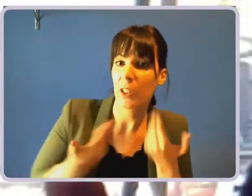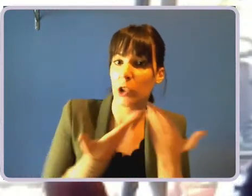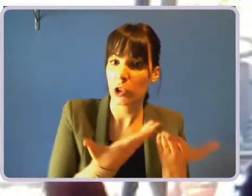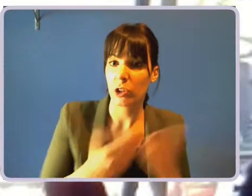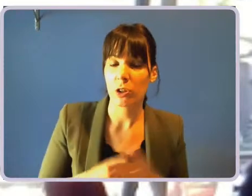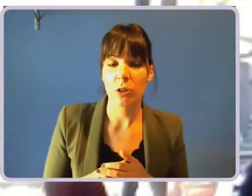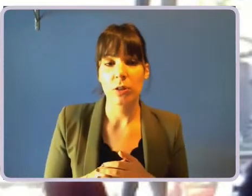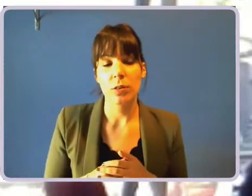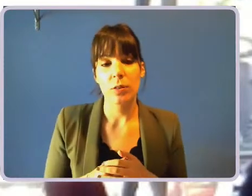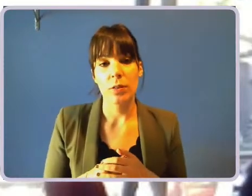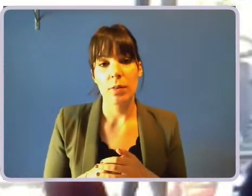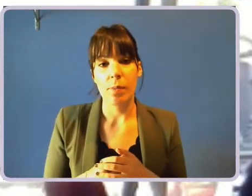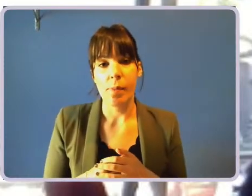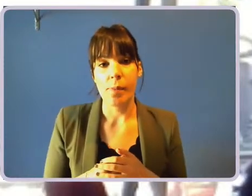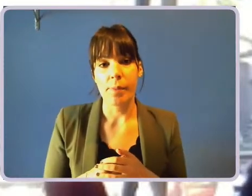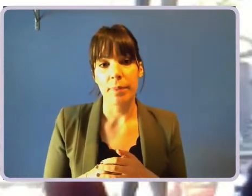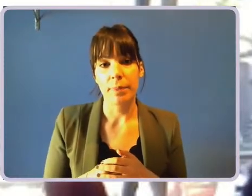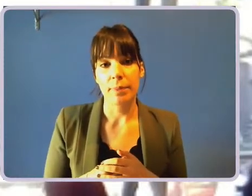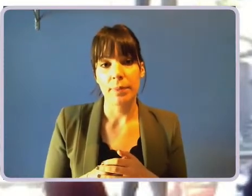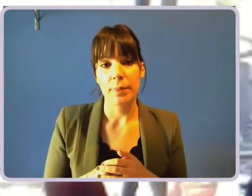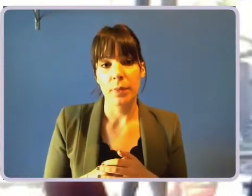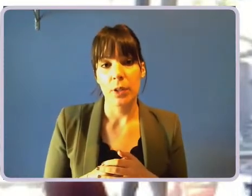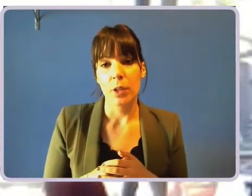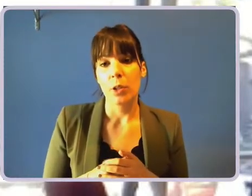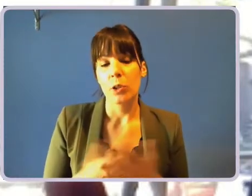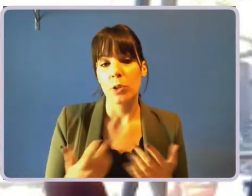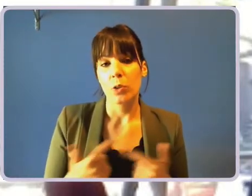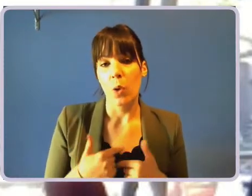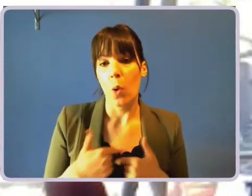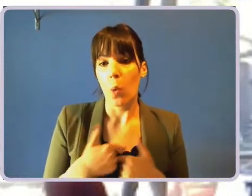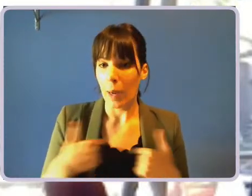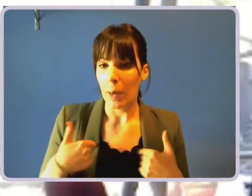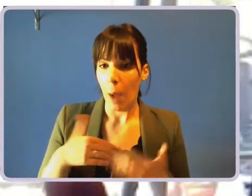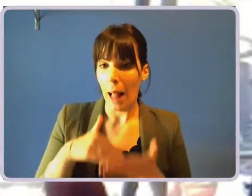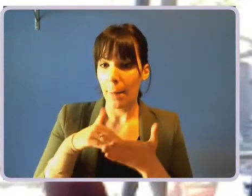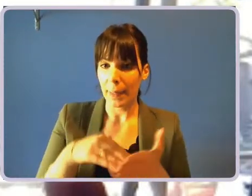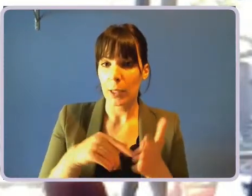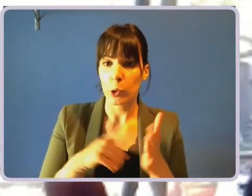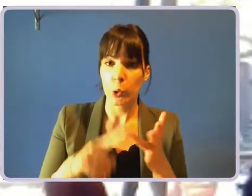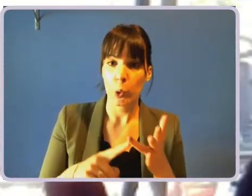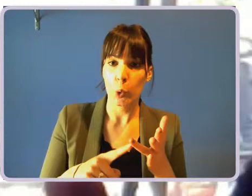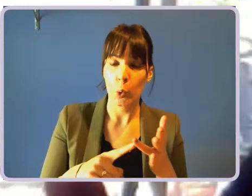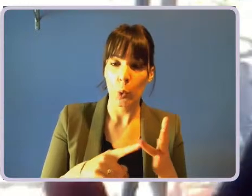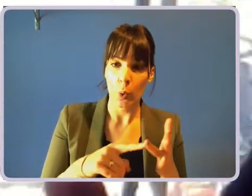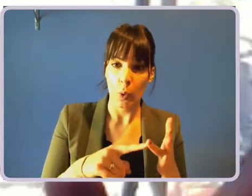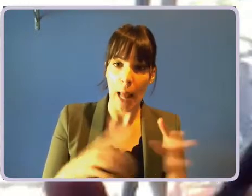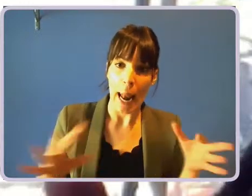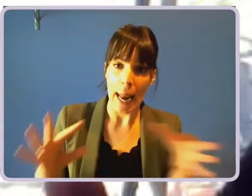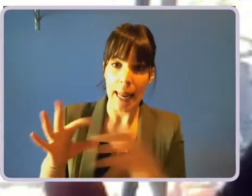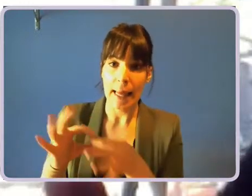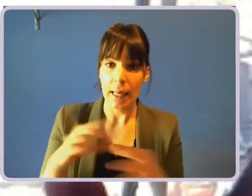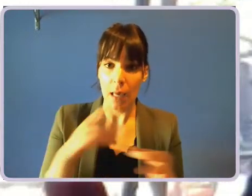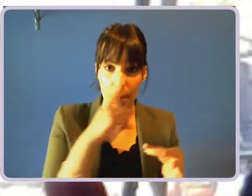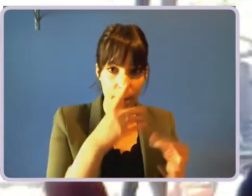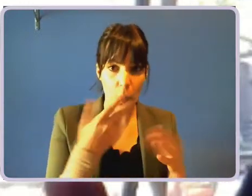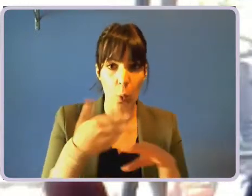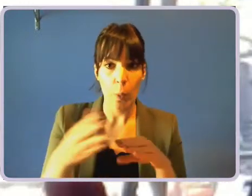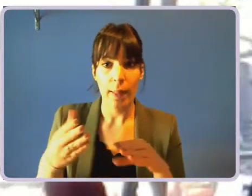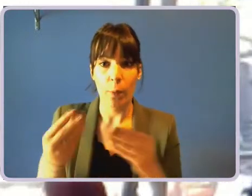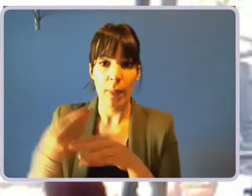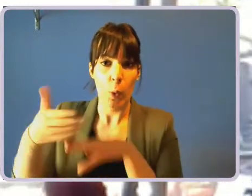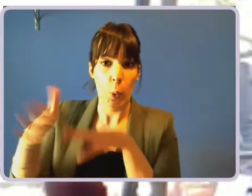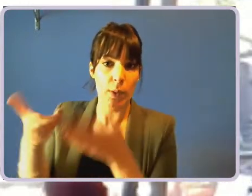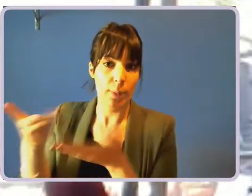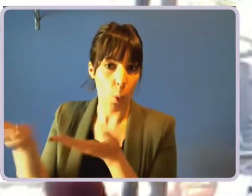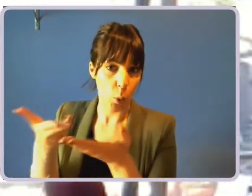us to work with and link into those supports. And that's been a very effective strategy. I think we've